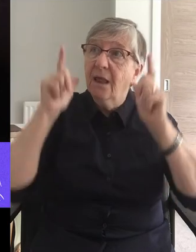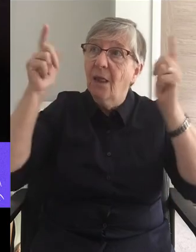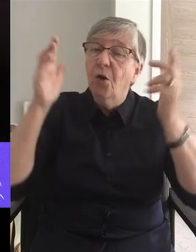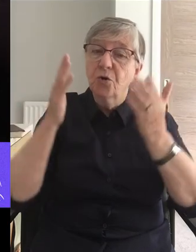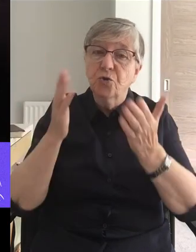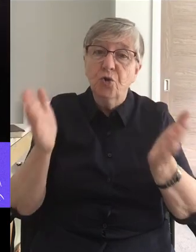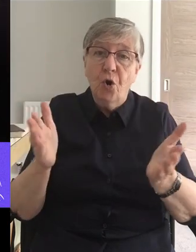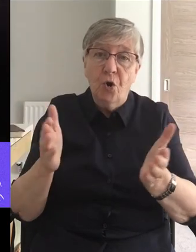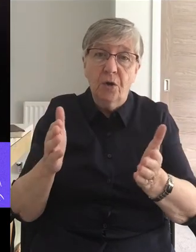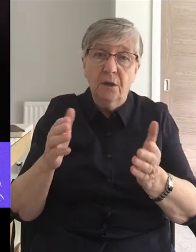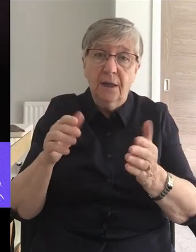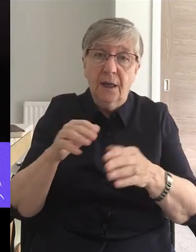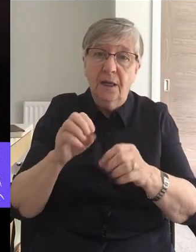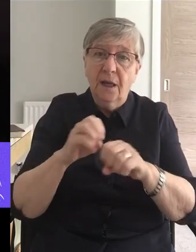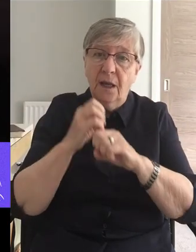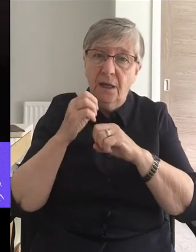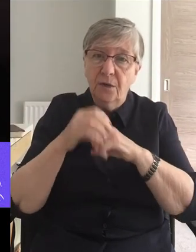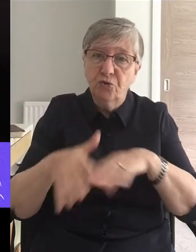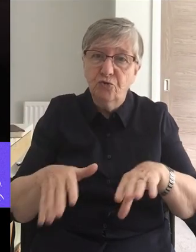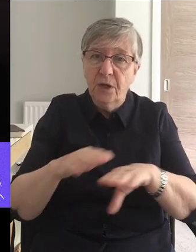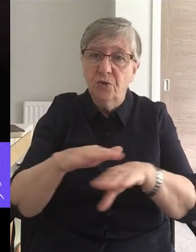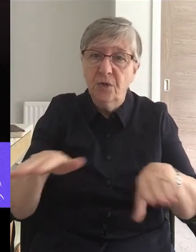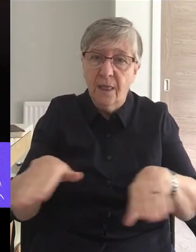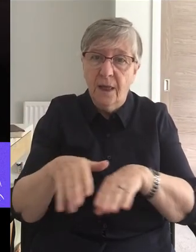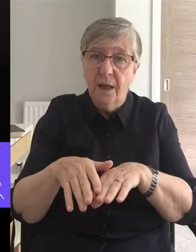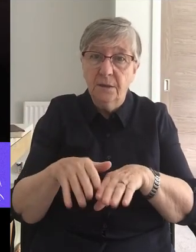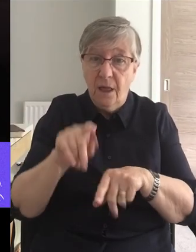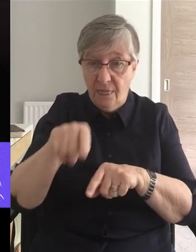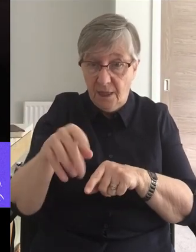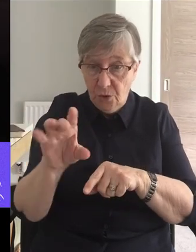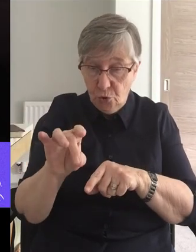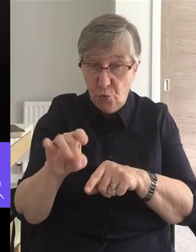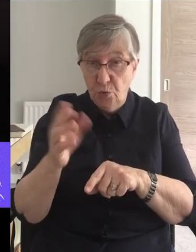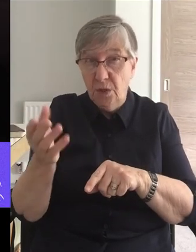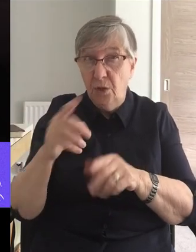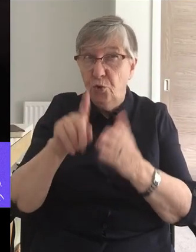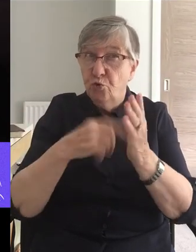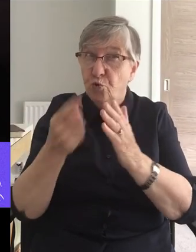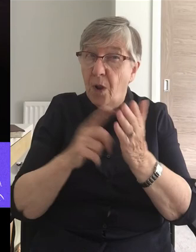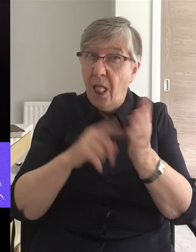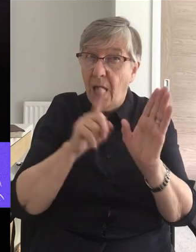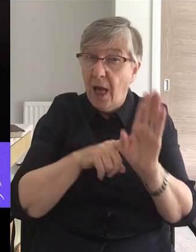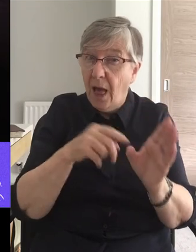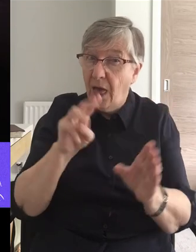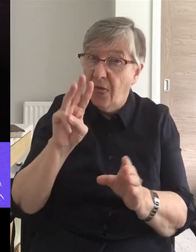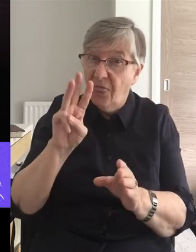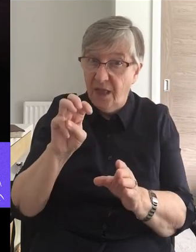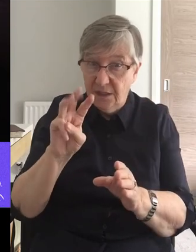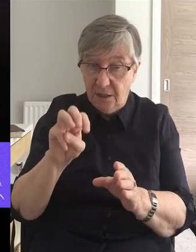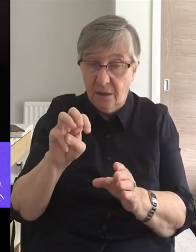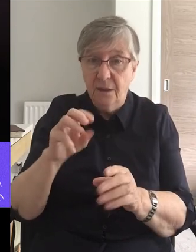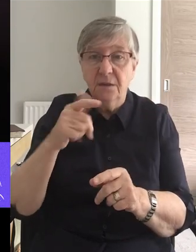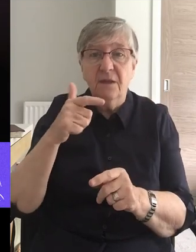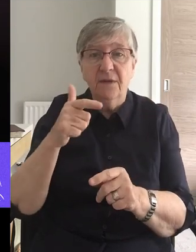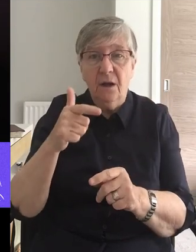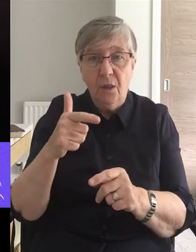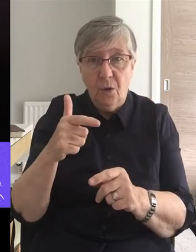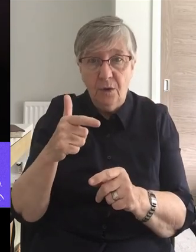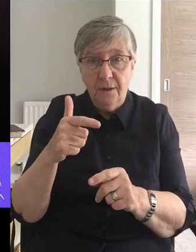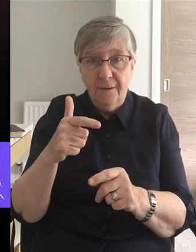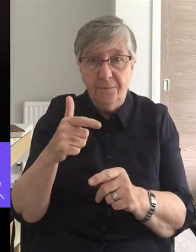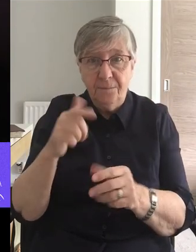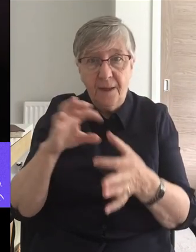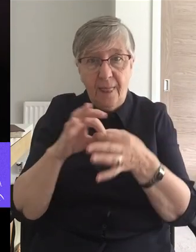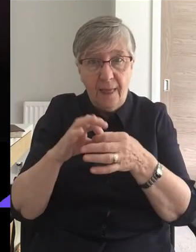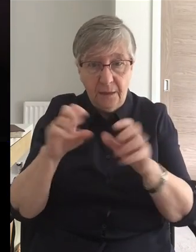So Tuesday evenings, starting this coming Tuesday, which must be July the 13th, at 7 o'clock, as I say, the